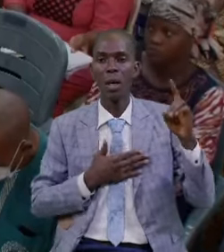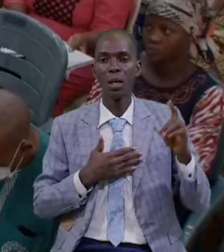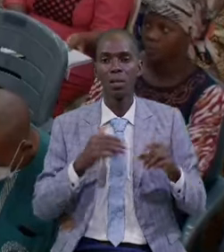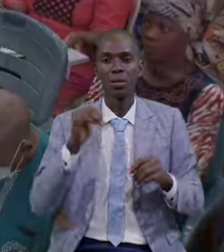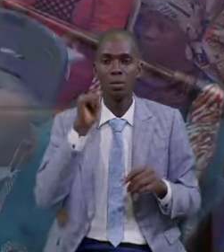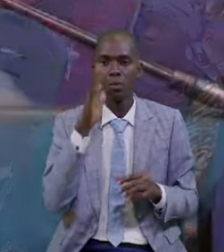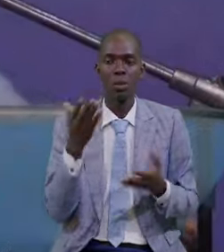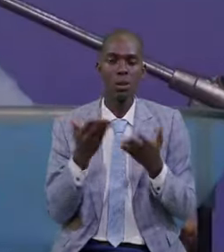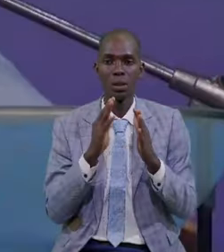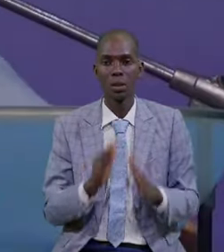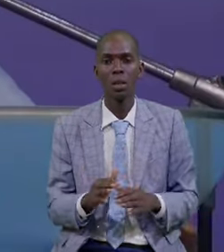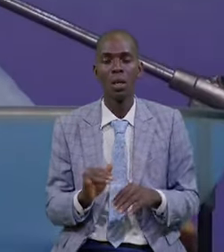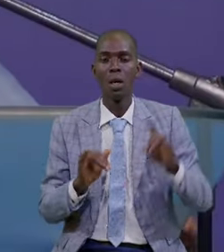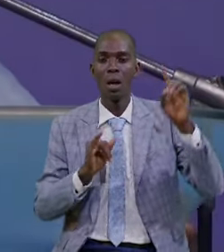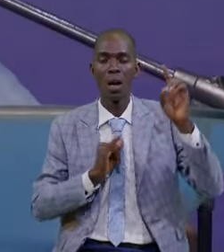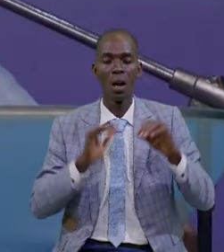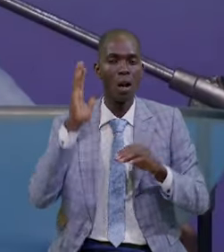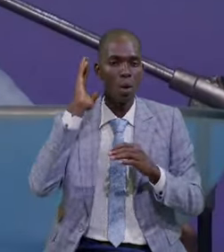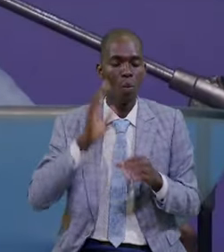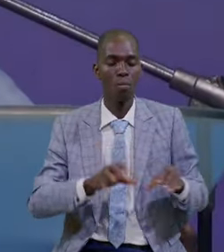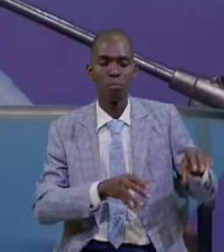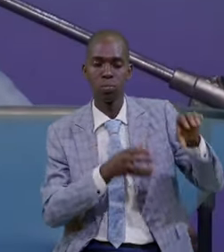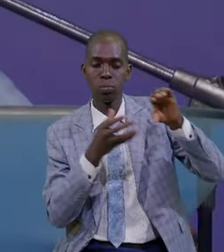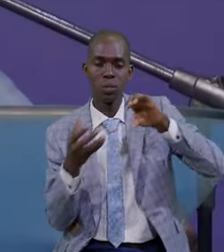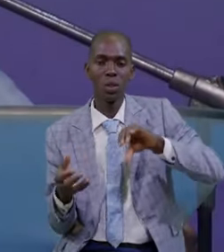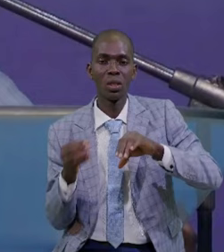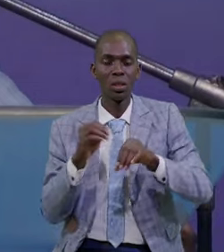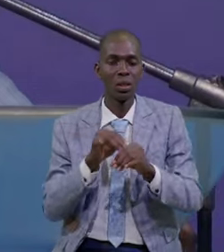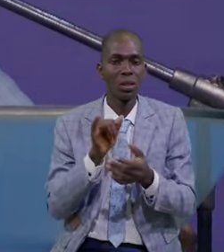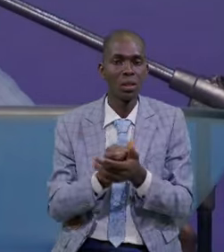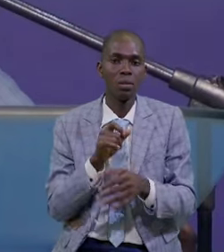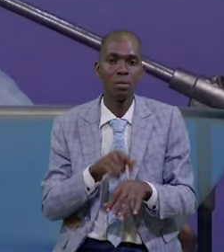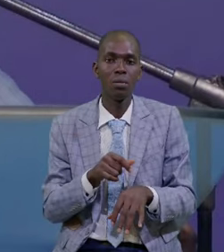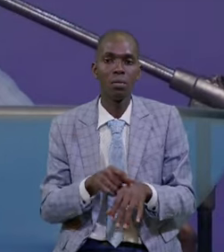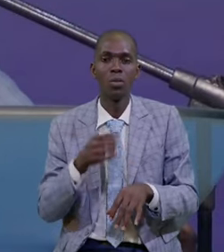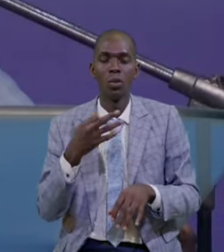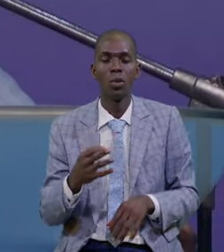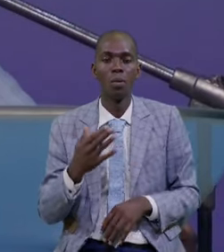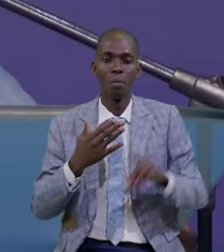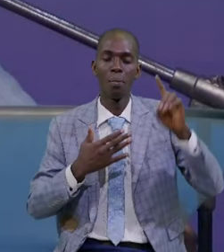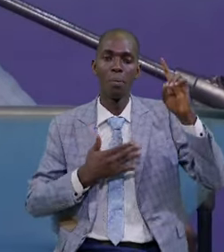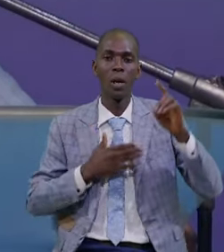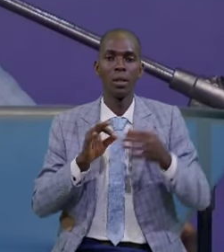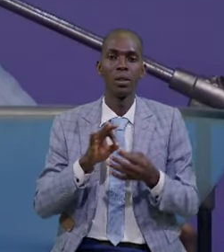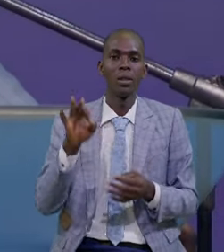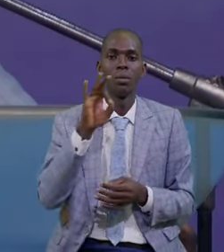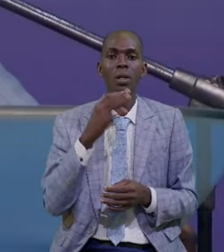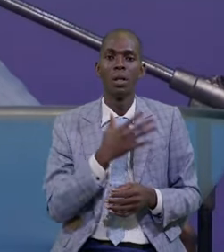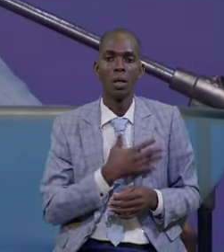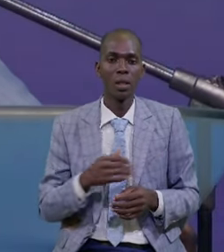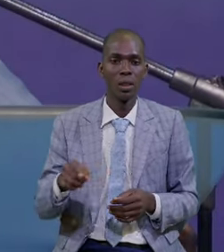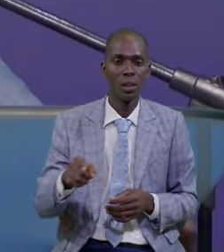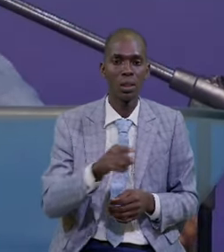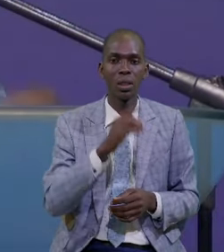pour out in those days of my spirit, and they